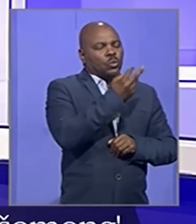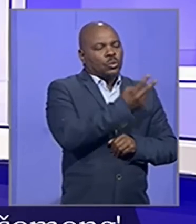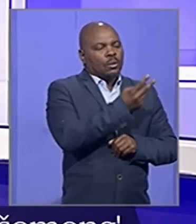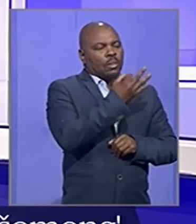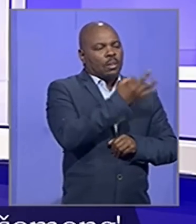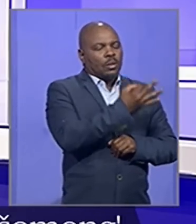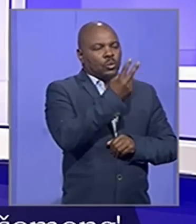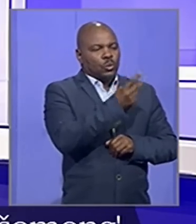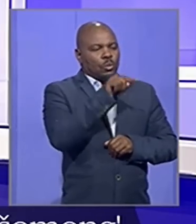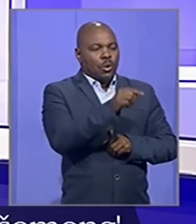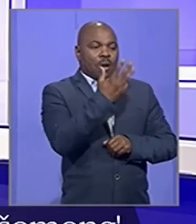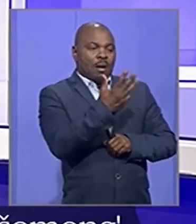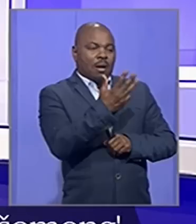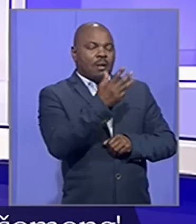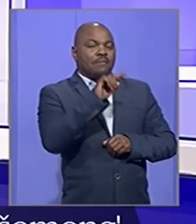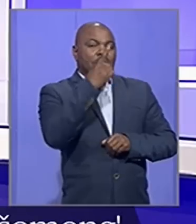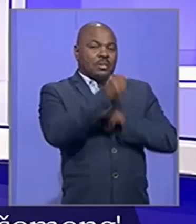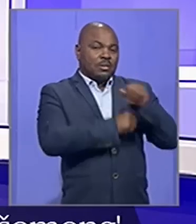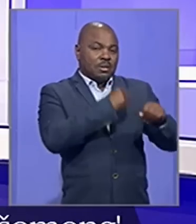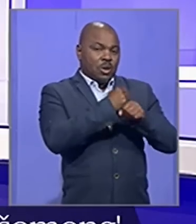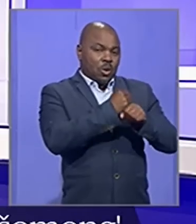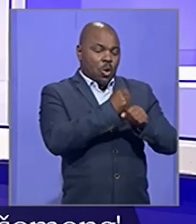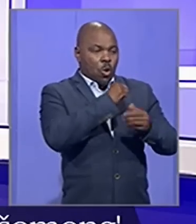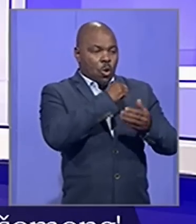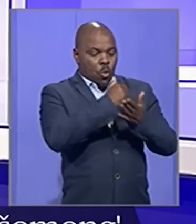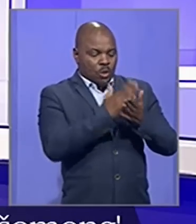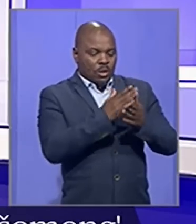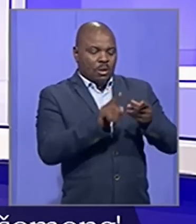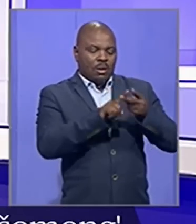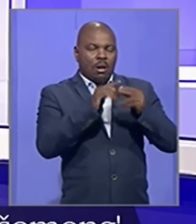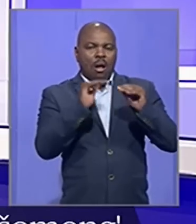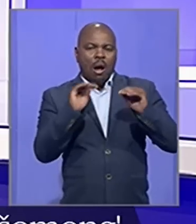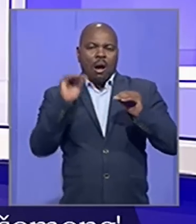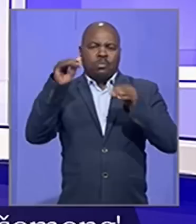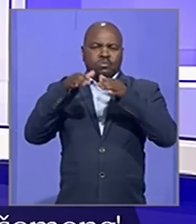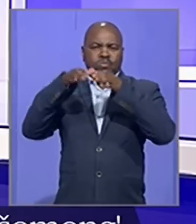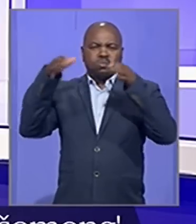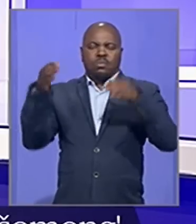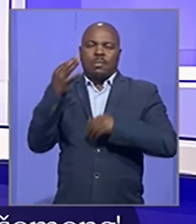32.9 kotareng ya mathomo ya mongwaga go ya go diperesente tše